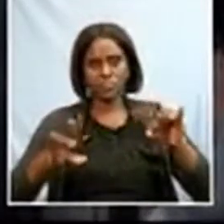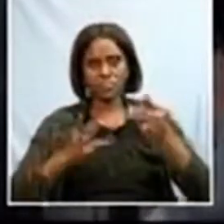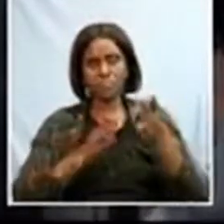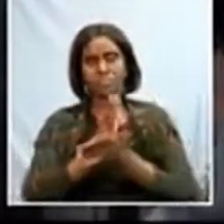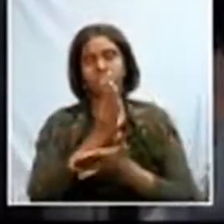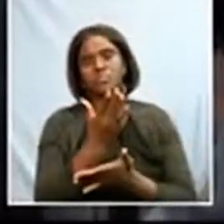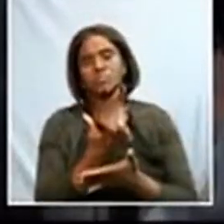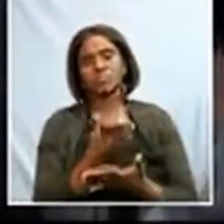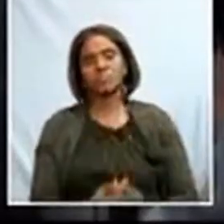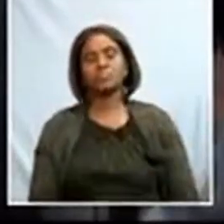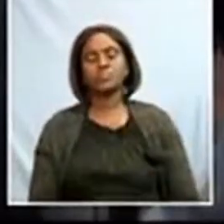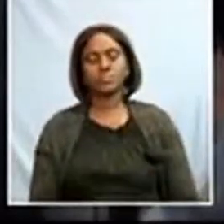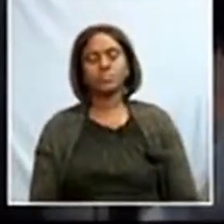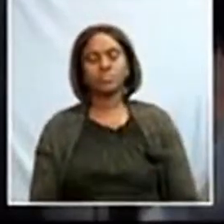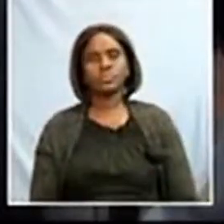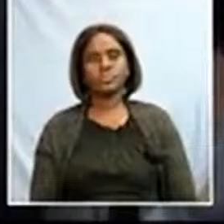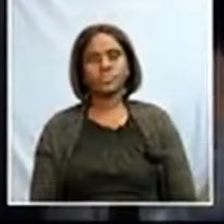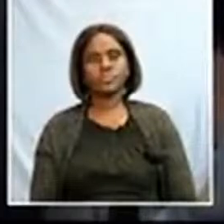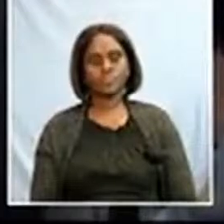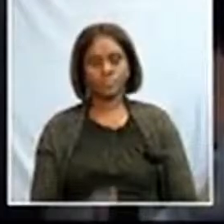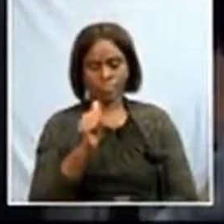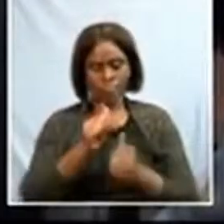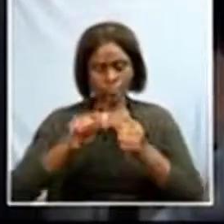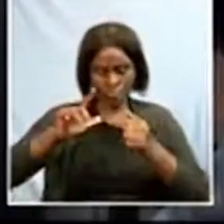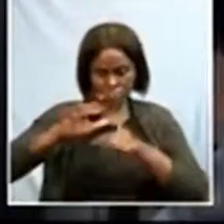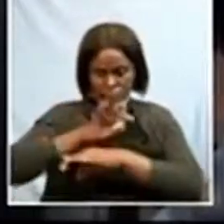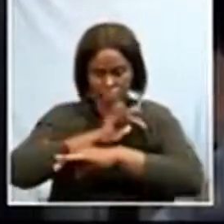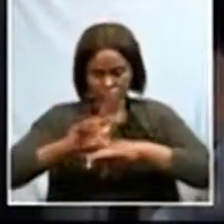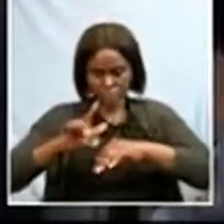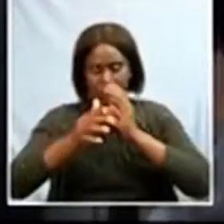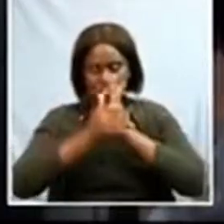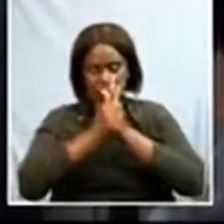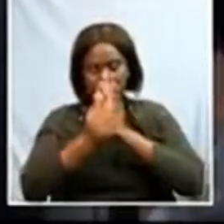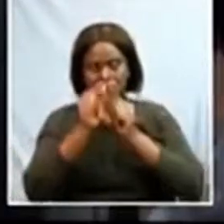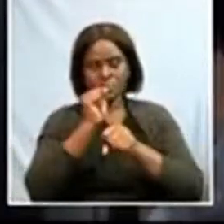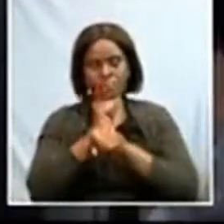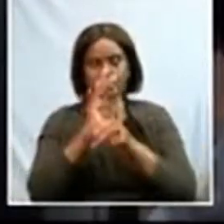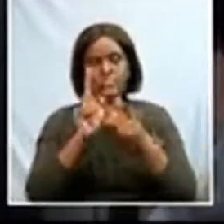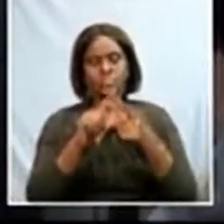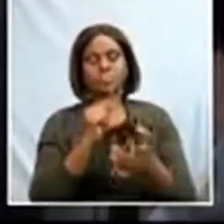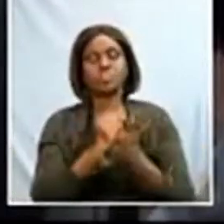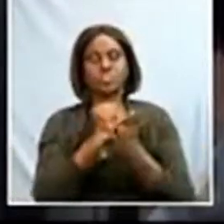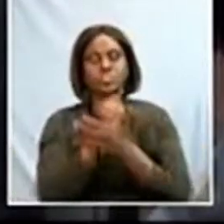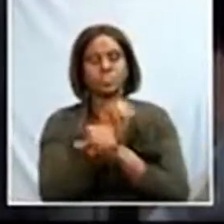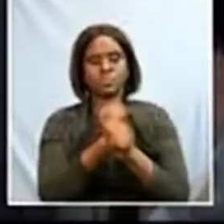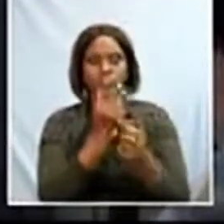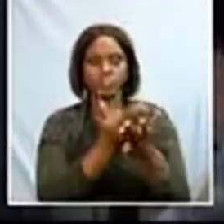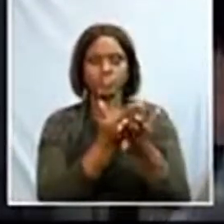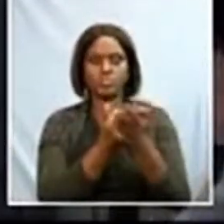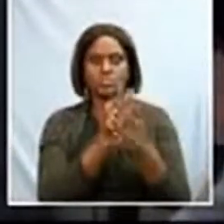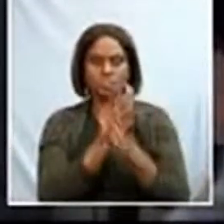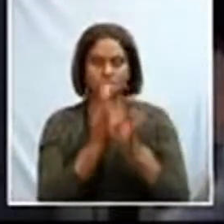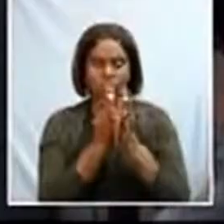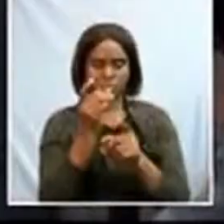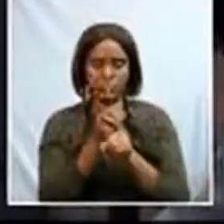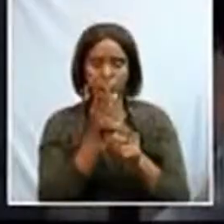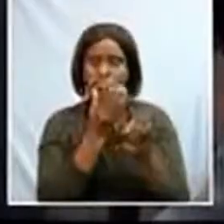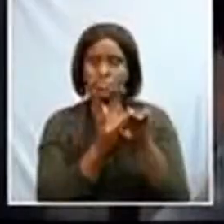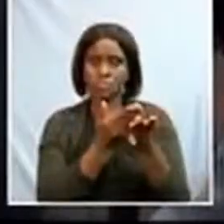correctly, due to lack of skilled workers to handle the contract. Just from